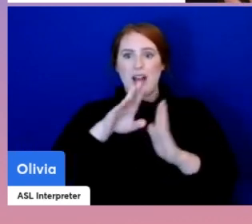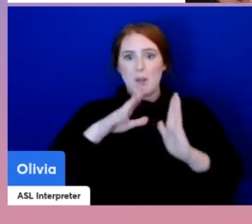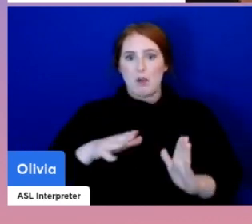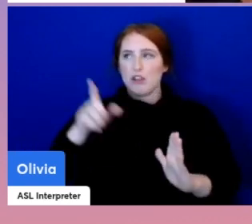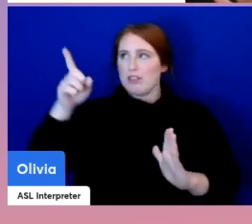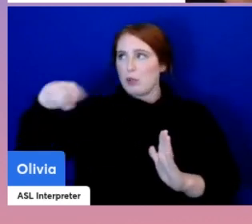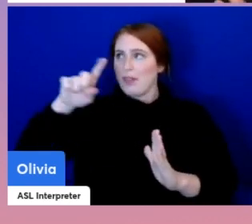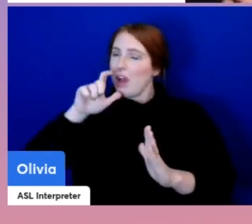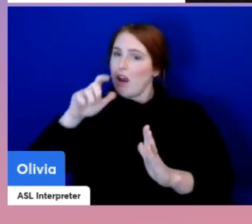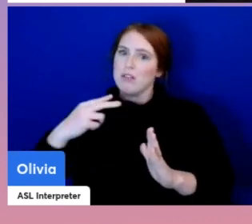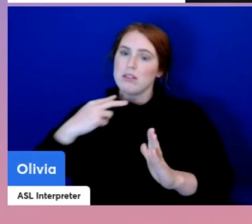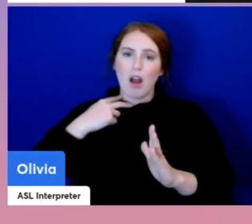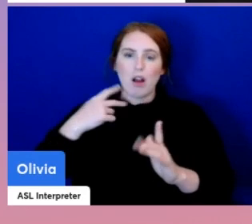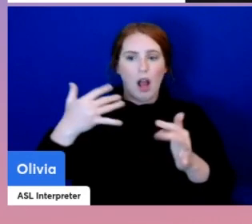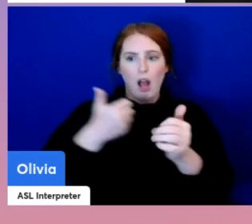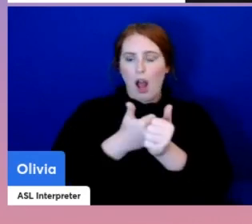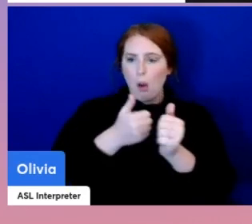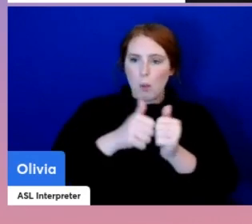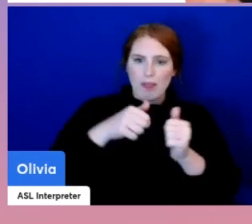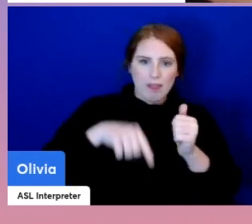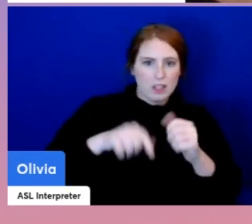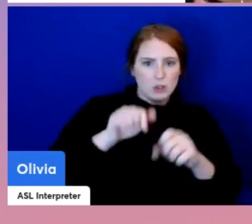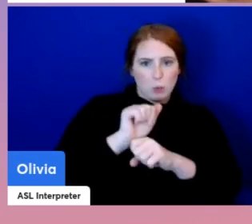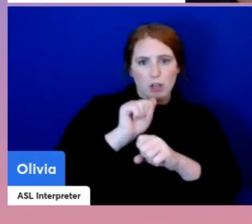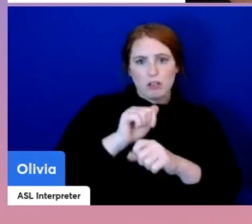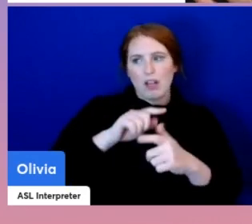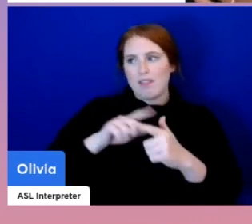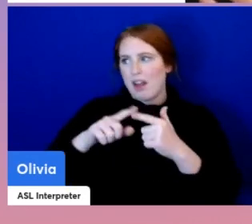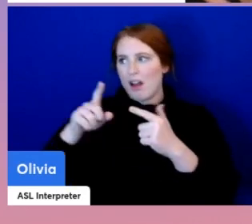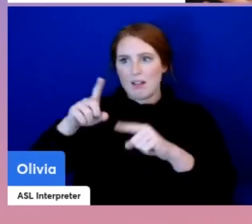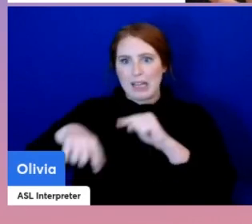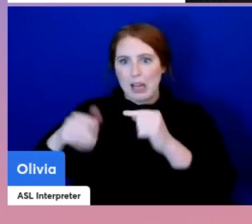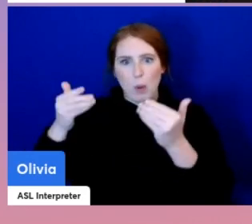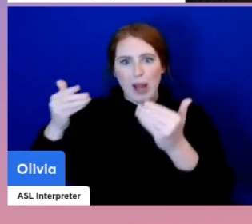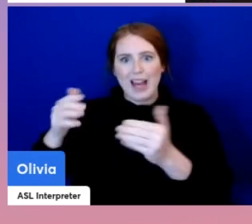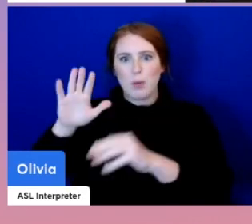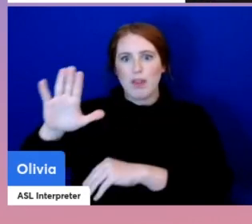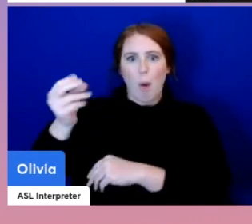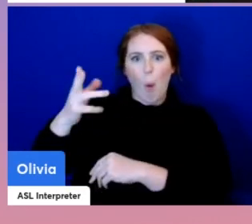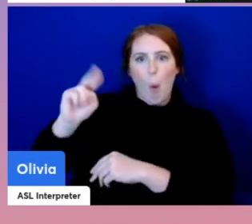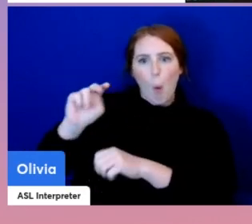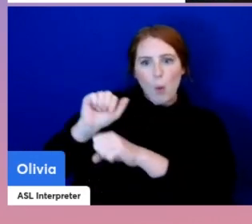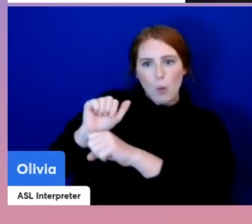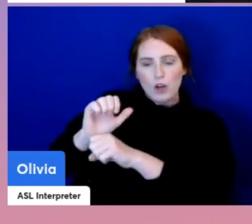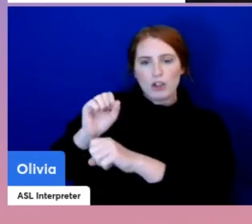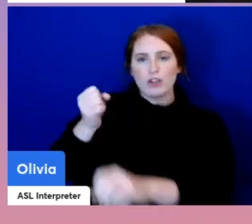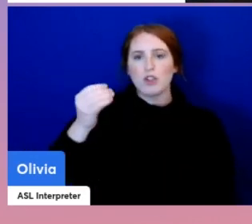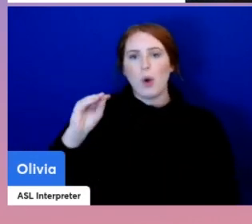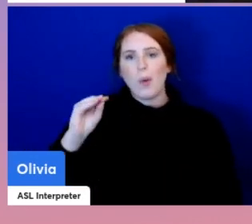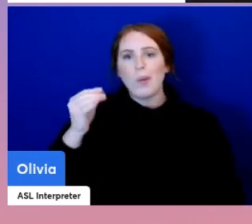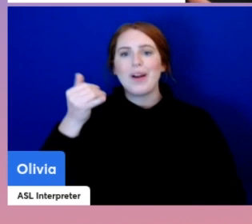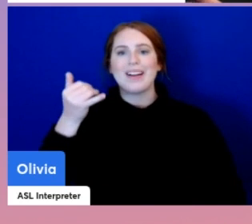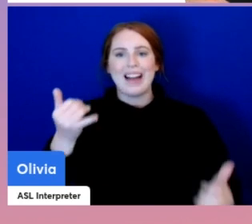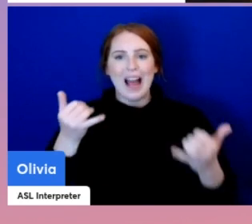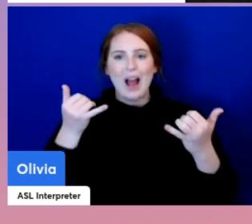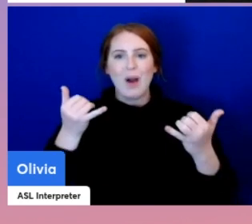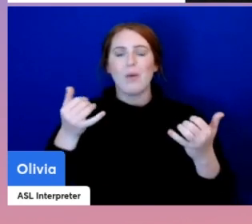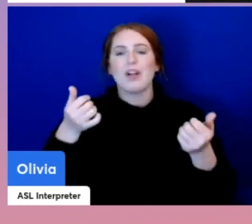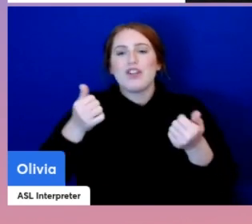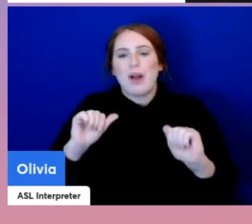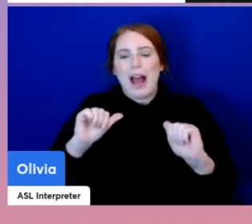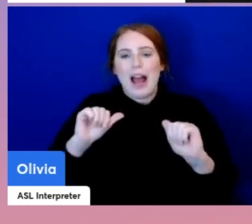So instead of hitting 99% of all use cases, let's take the most common pattern of lambdas and create a minimal set of constructs that